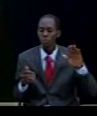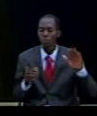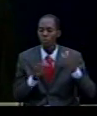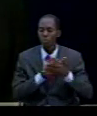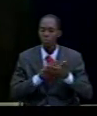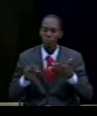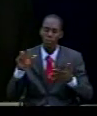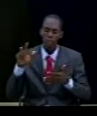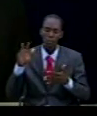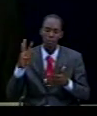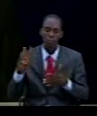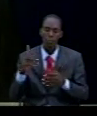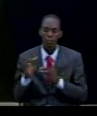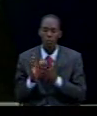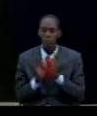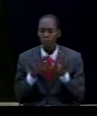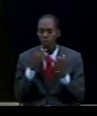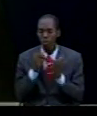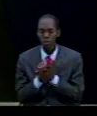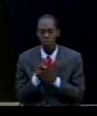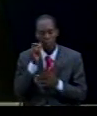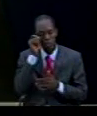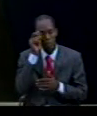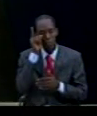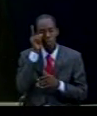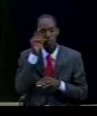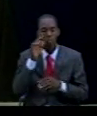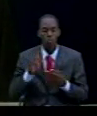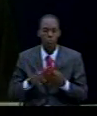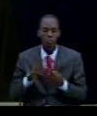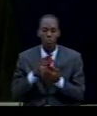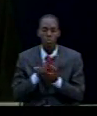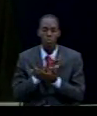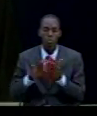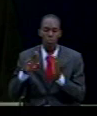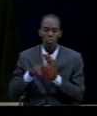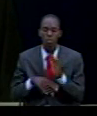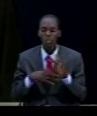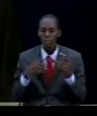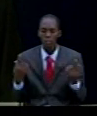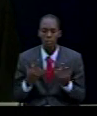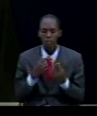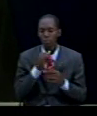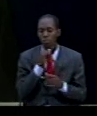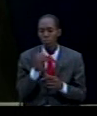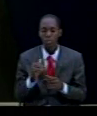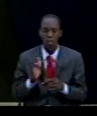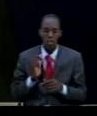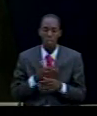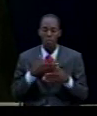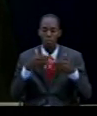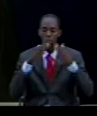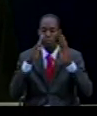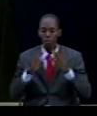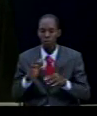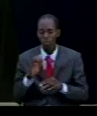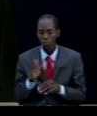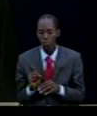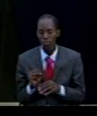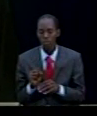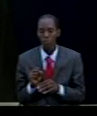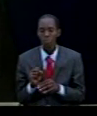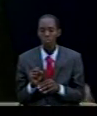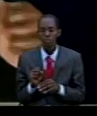says, awake to righteousness and see not. Our leaders